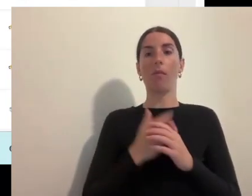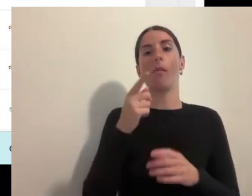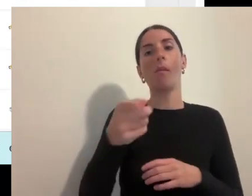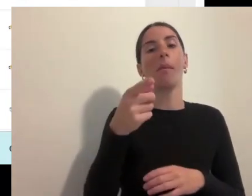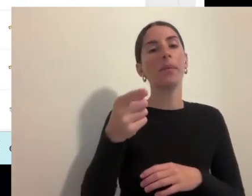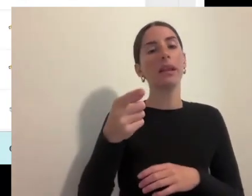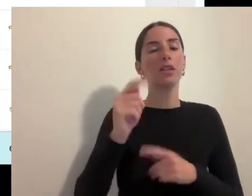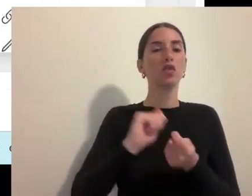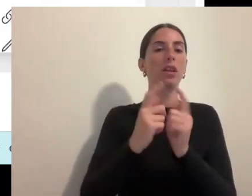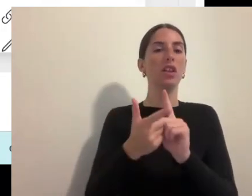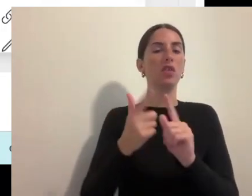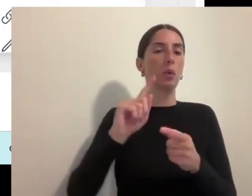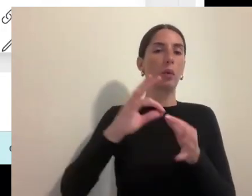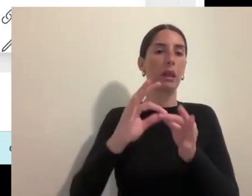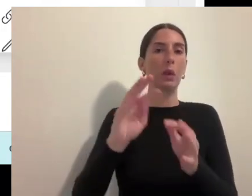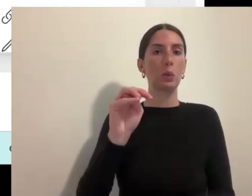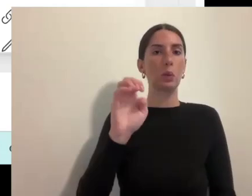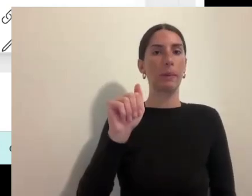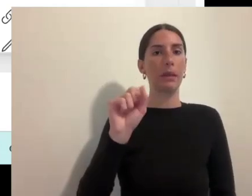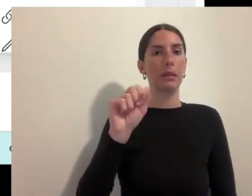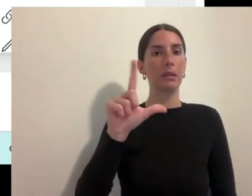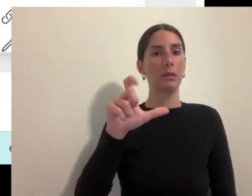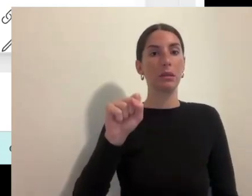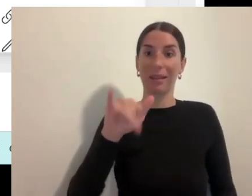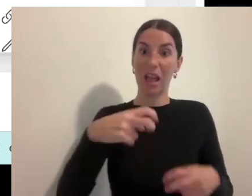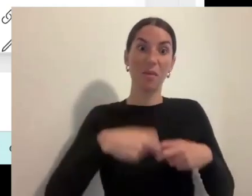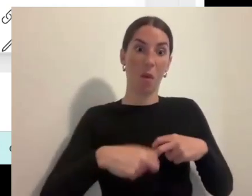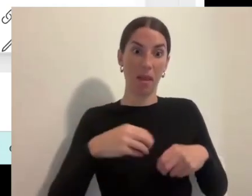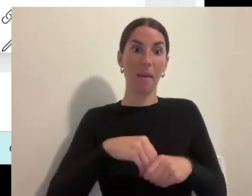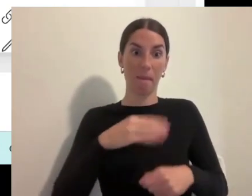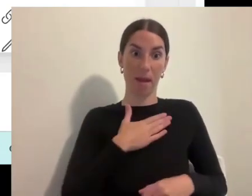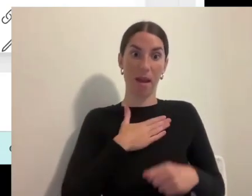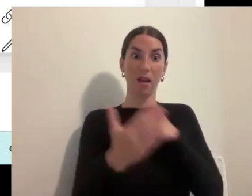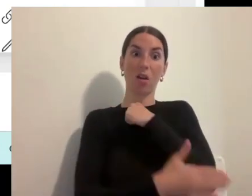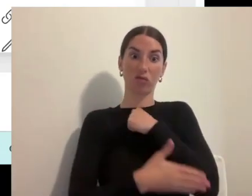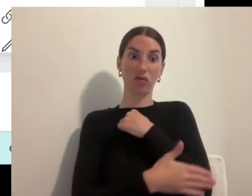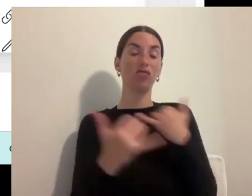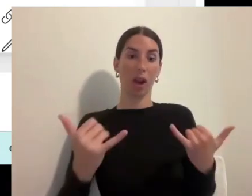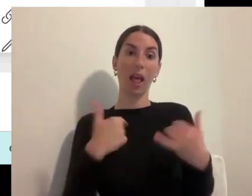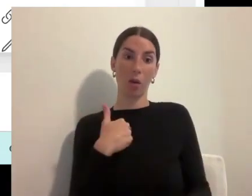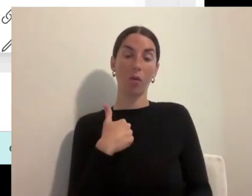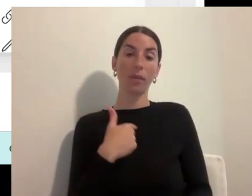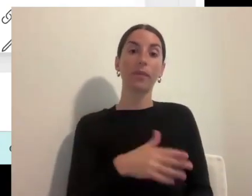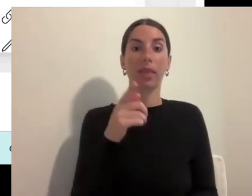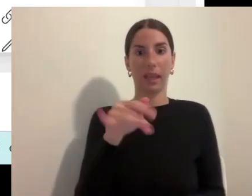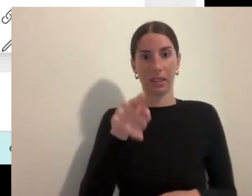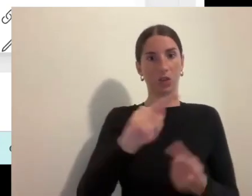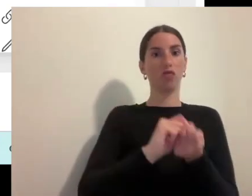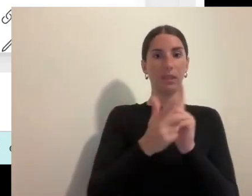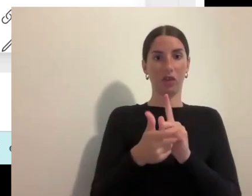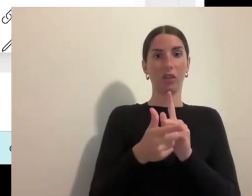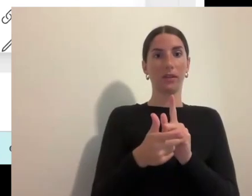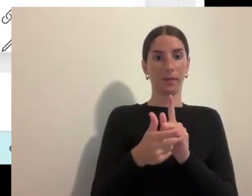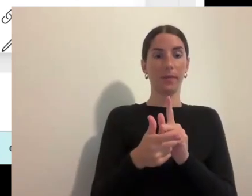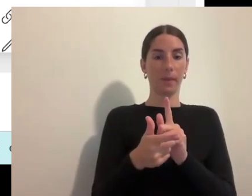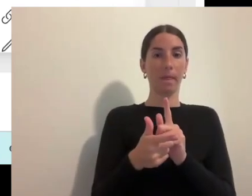about measles, a problem that is happening in my country right now. And here is the transcription. And from here,